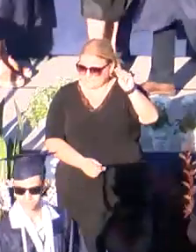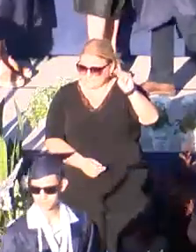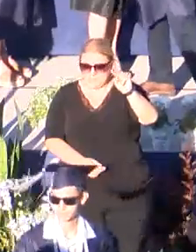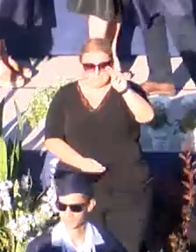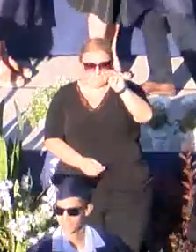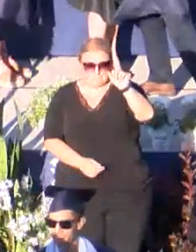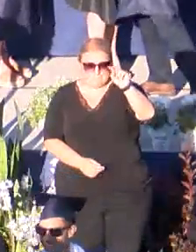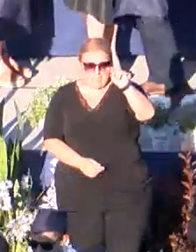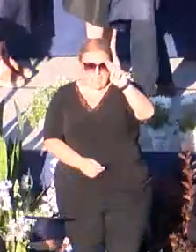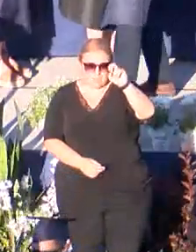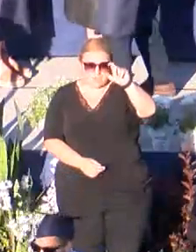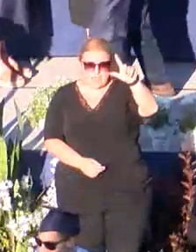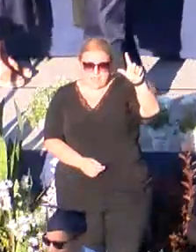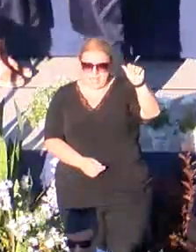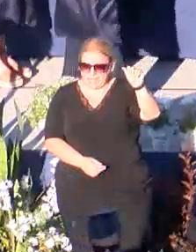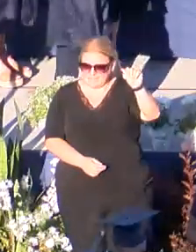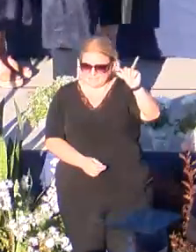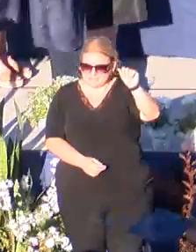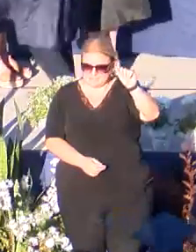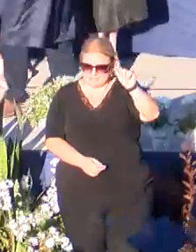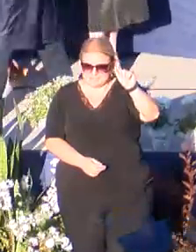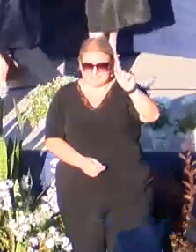Manuela Tapia Madrigal.